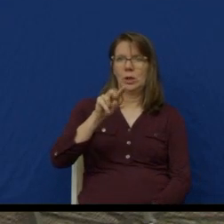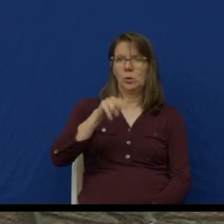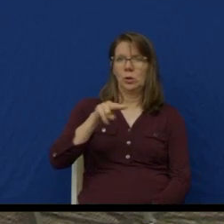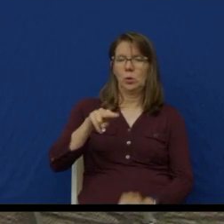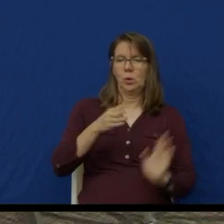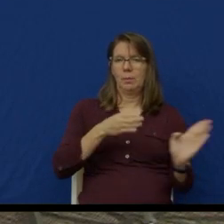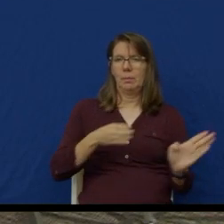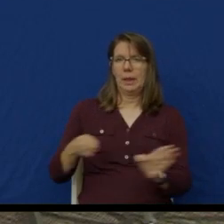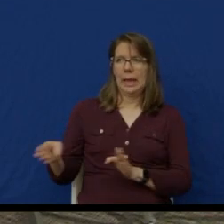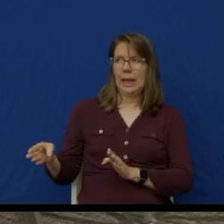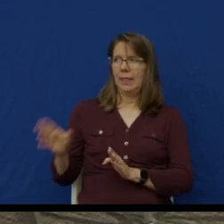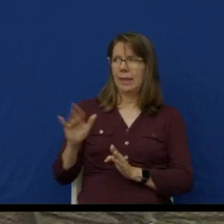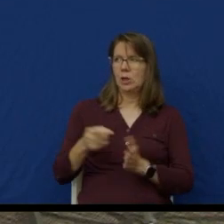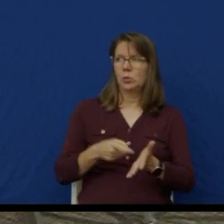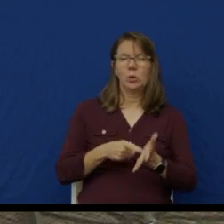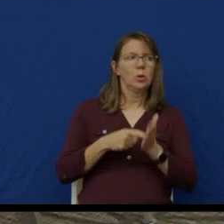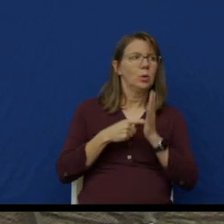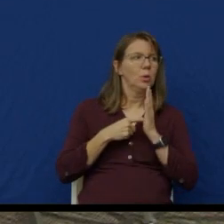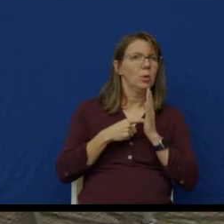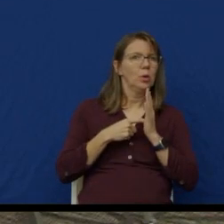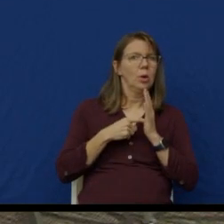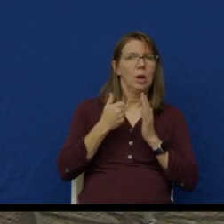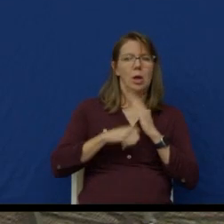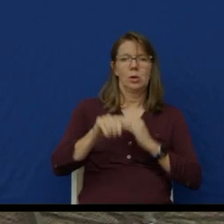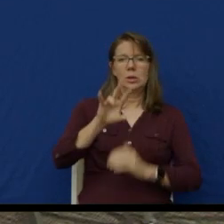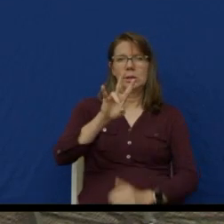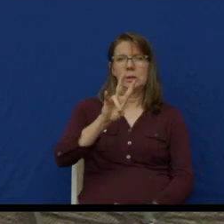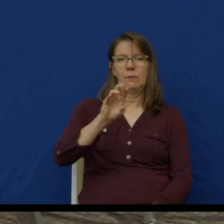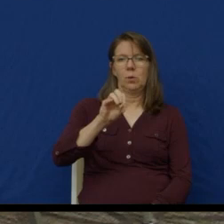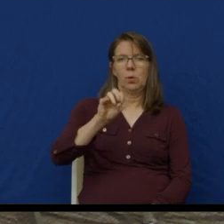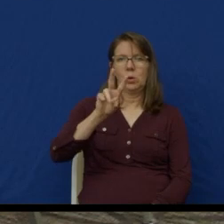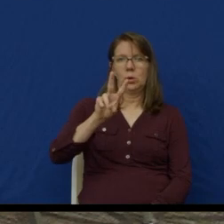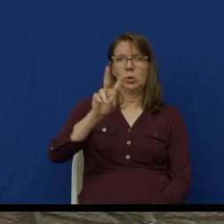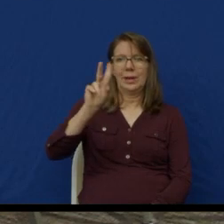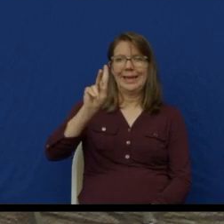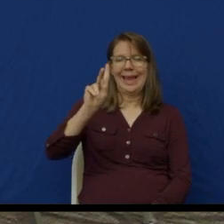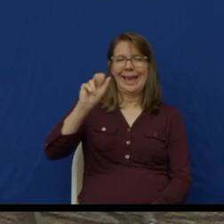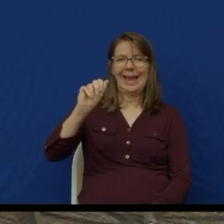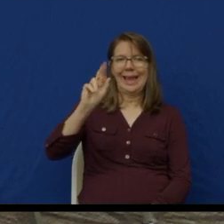as required by 702 KAR